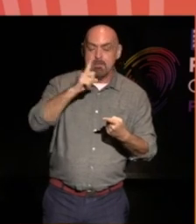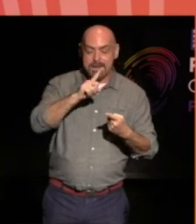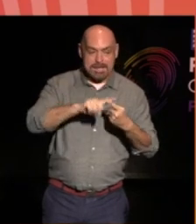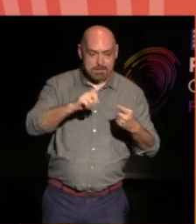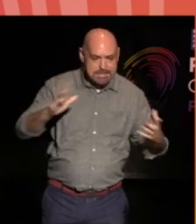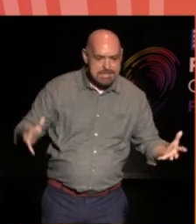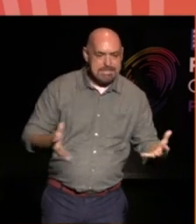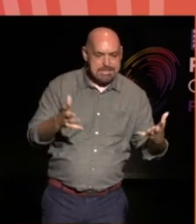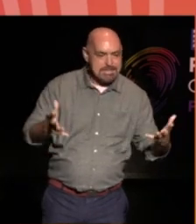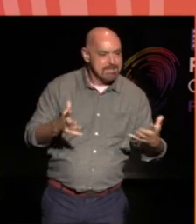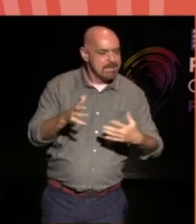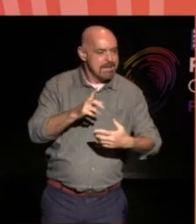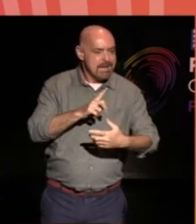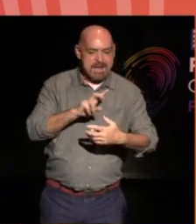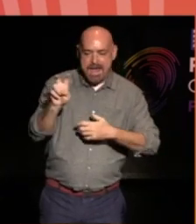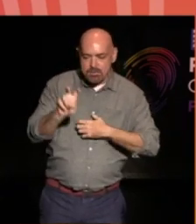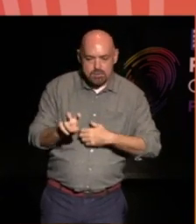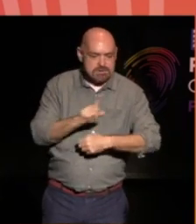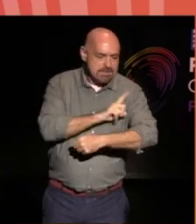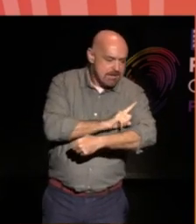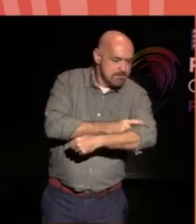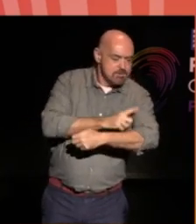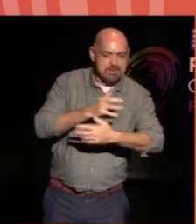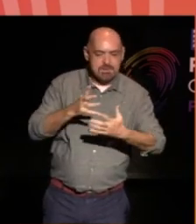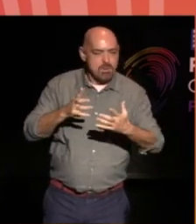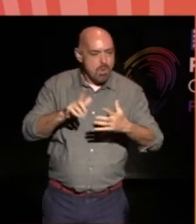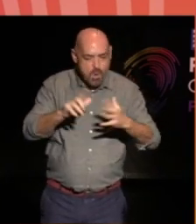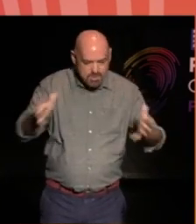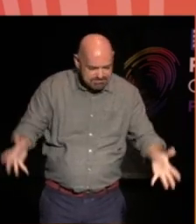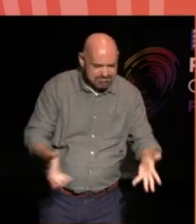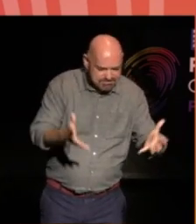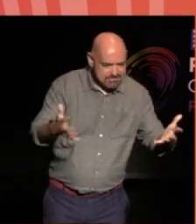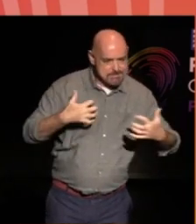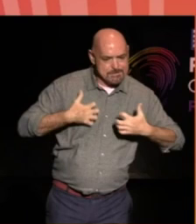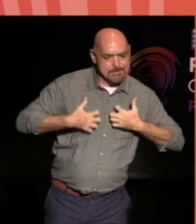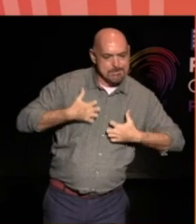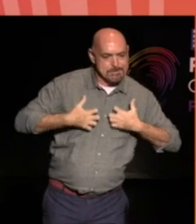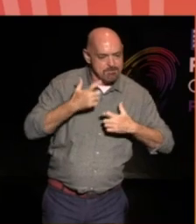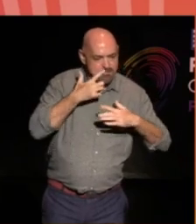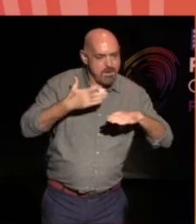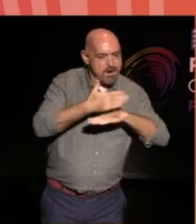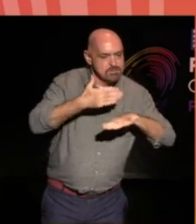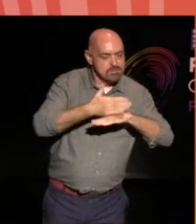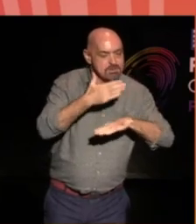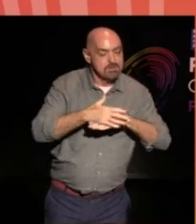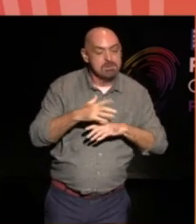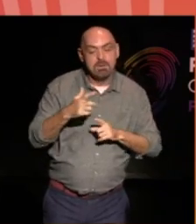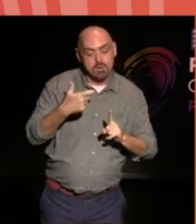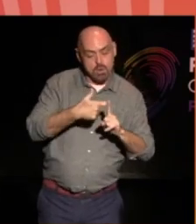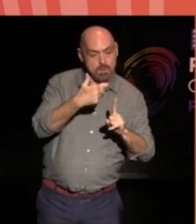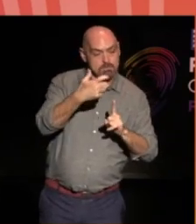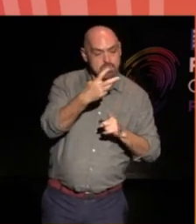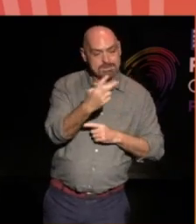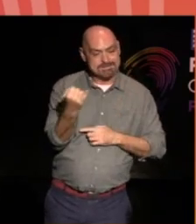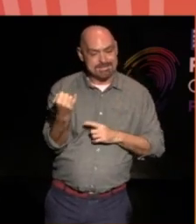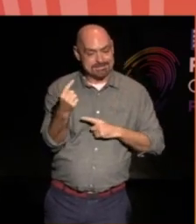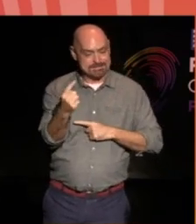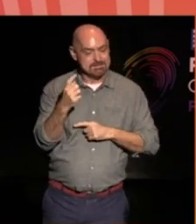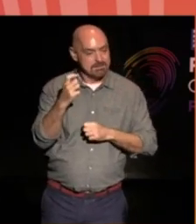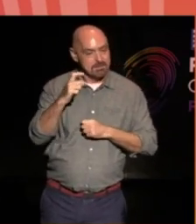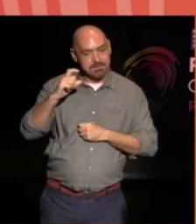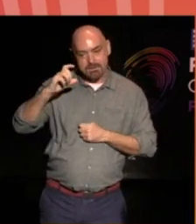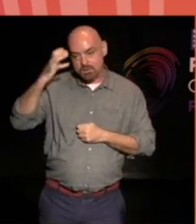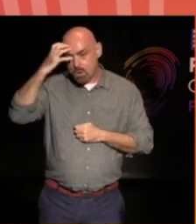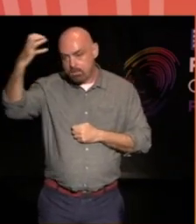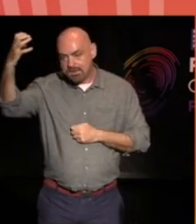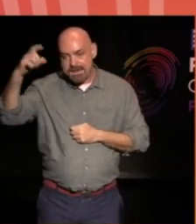enough energy so that every country accepts that it is going to benefit from taking action? And you know, with COP26, as we found in Copenhagen, and